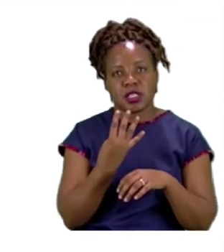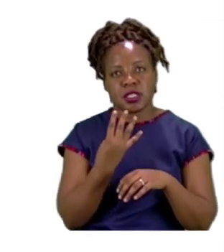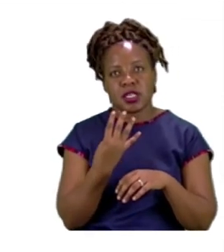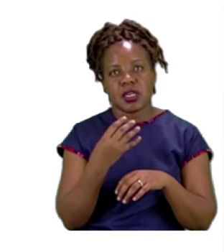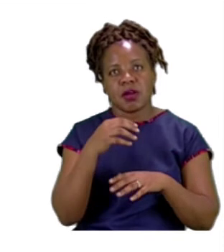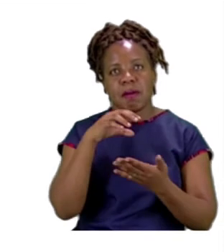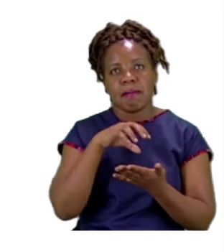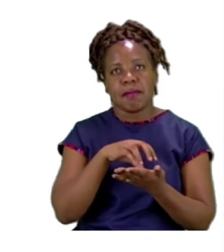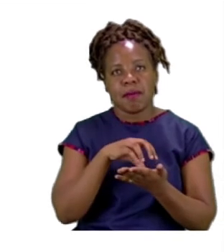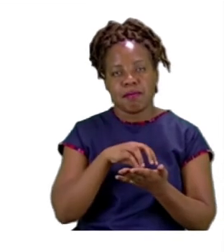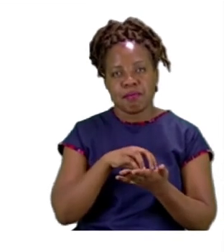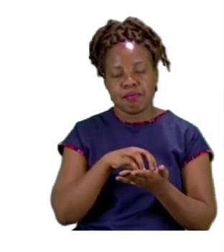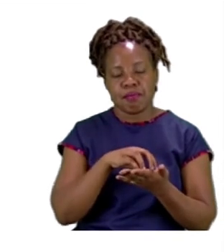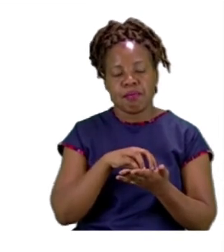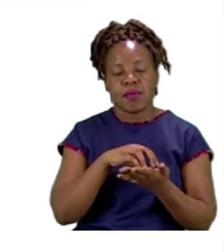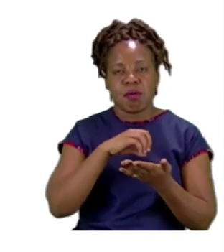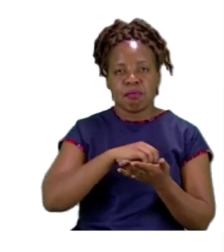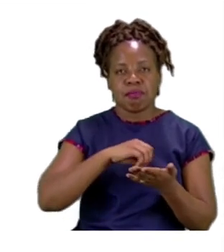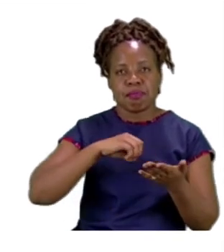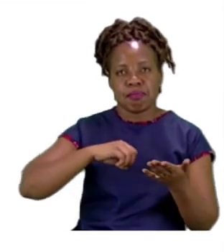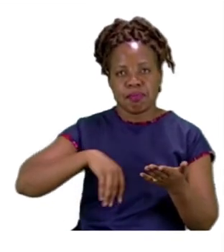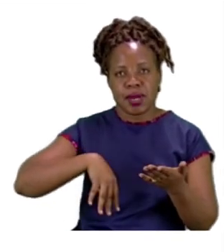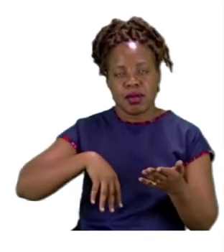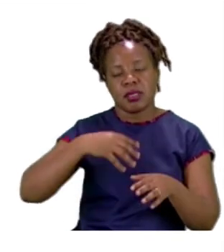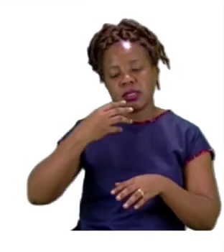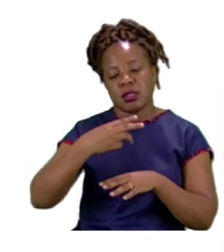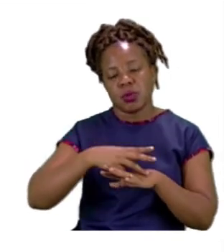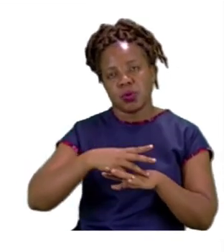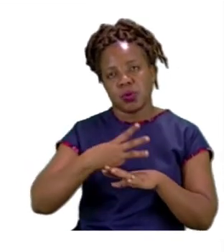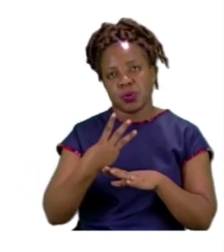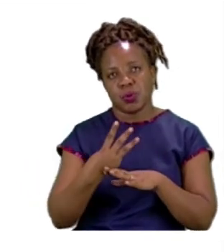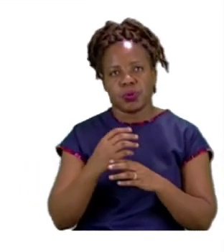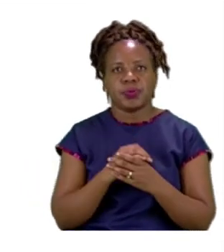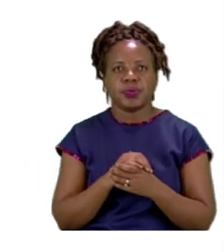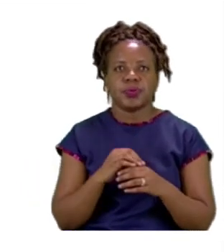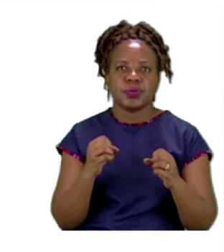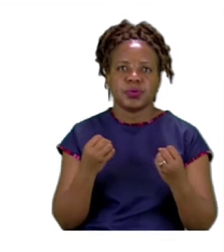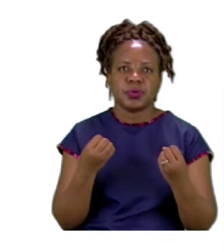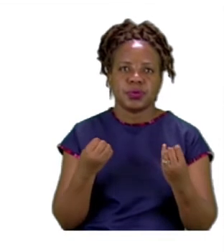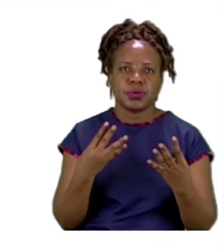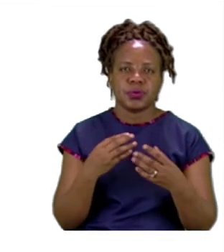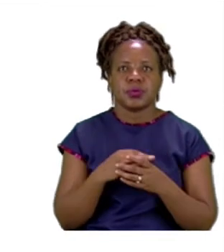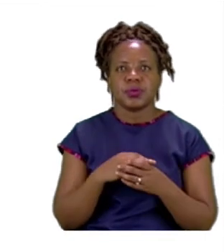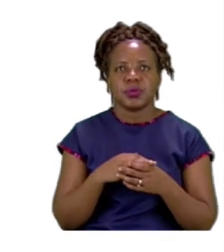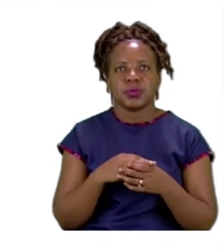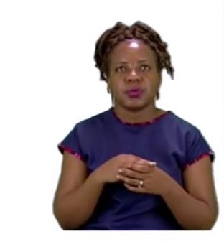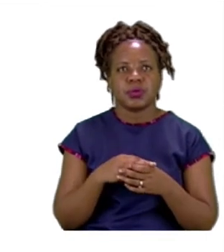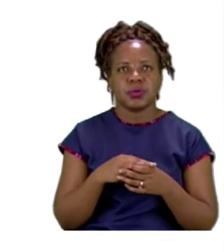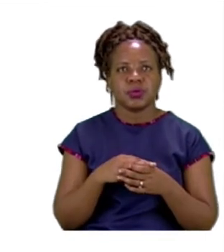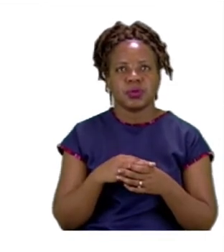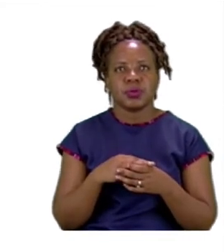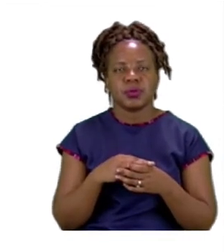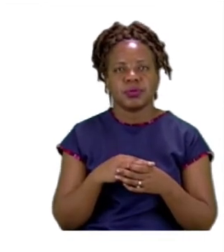pies minus Wednesday's pies. And remember, we want the pies that are